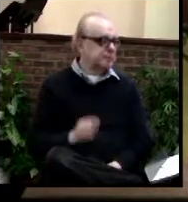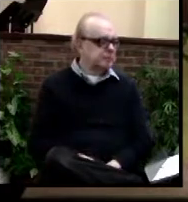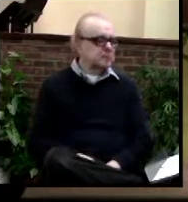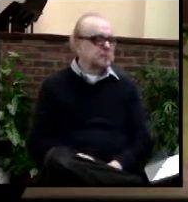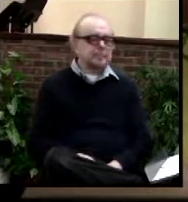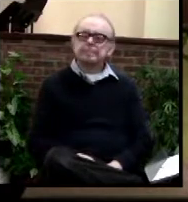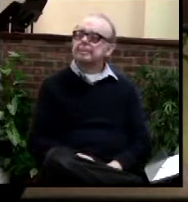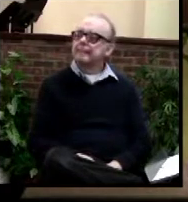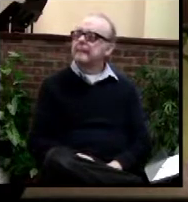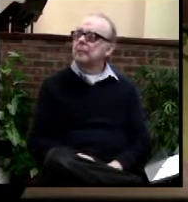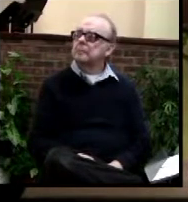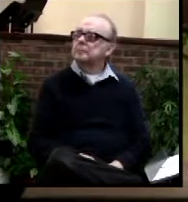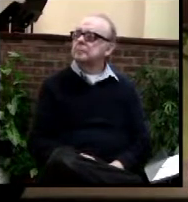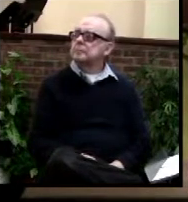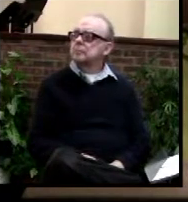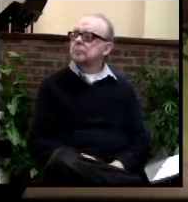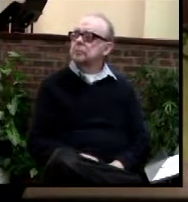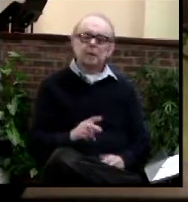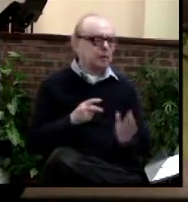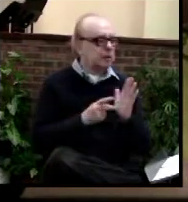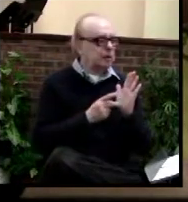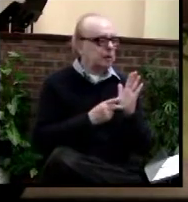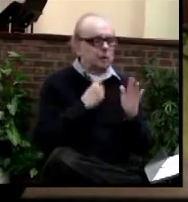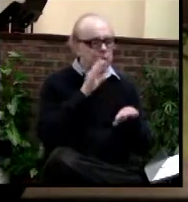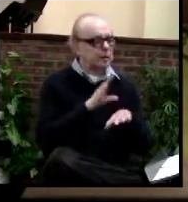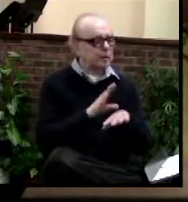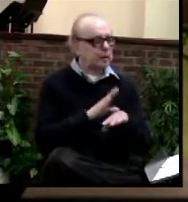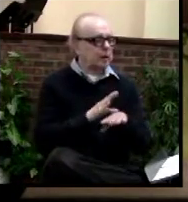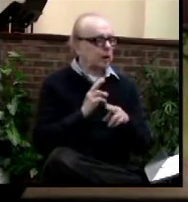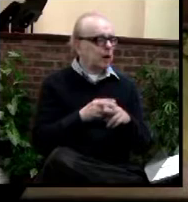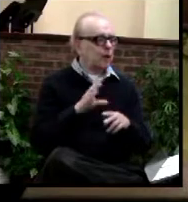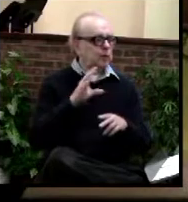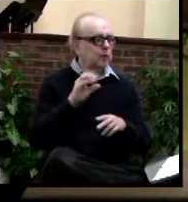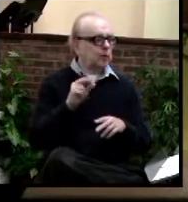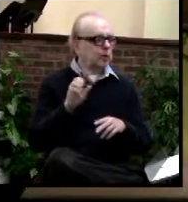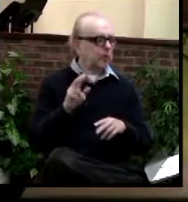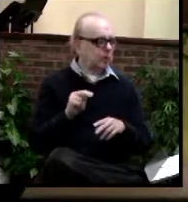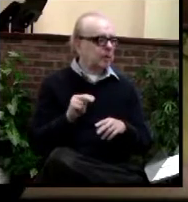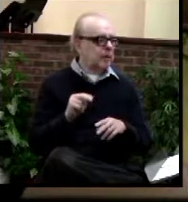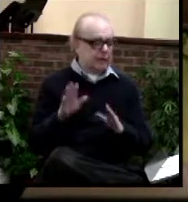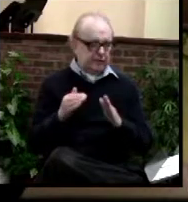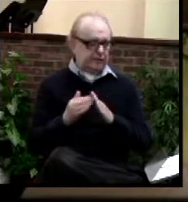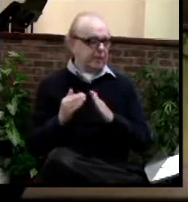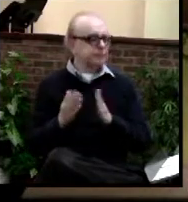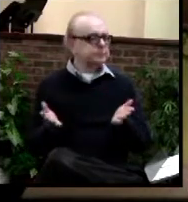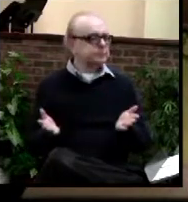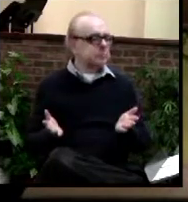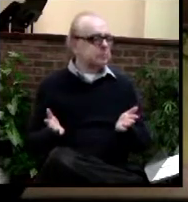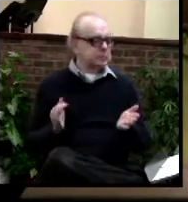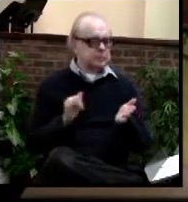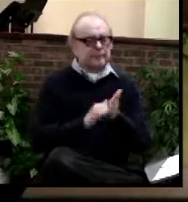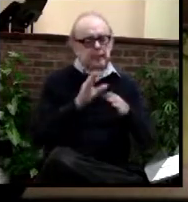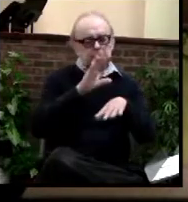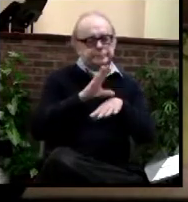up on the screen. Paul is talking to a church called Corinth. They were in the city. And this